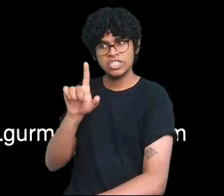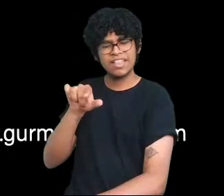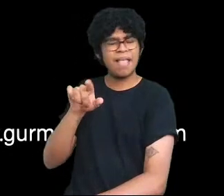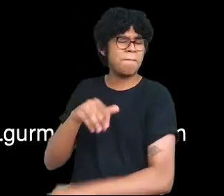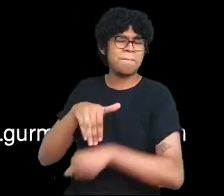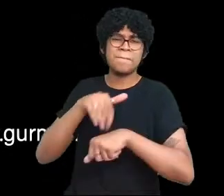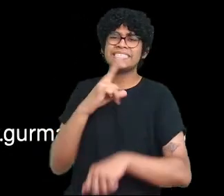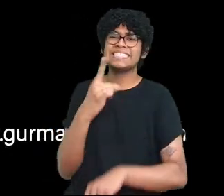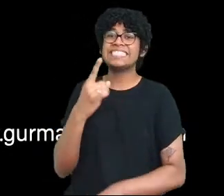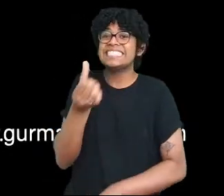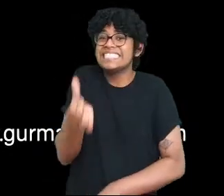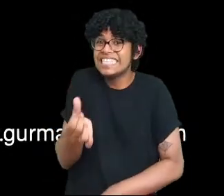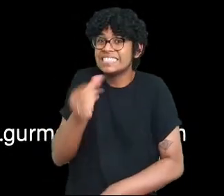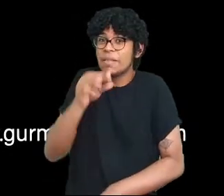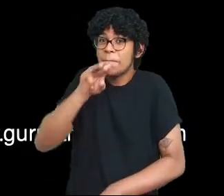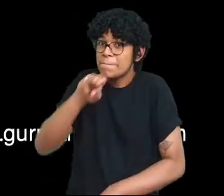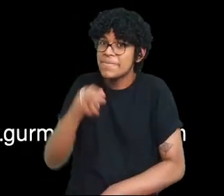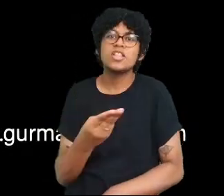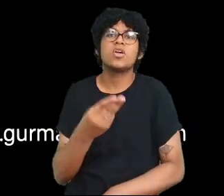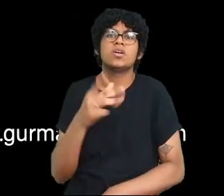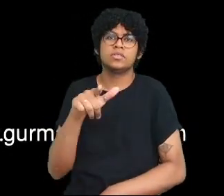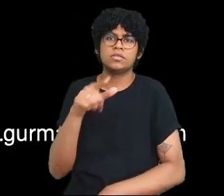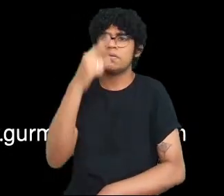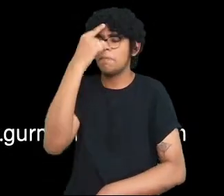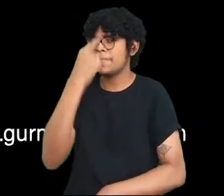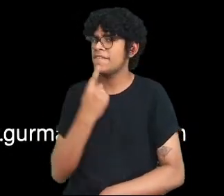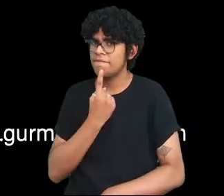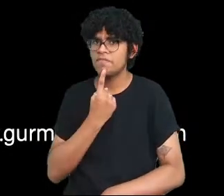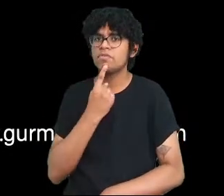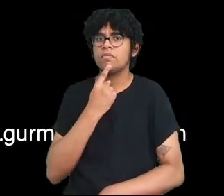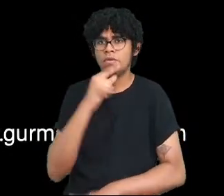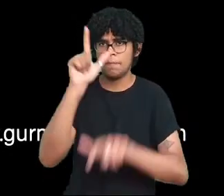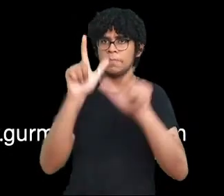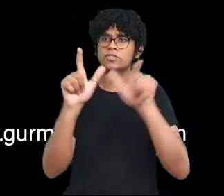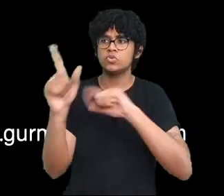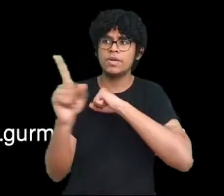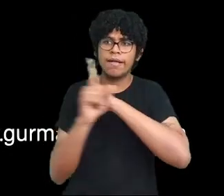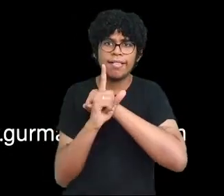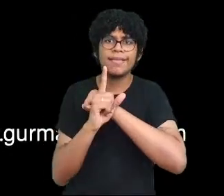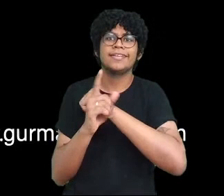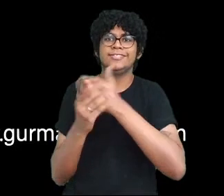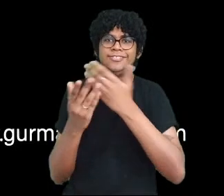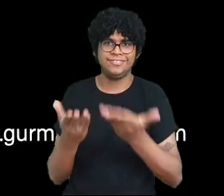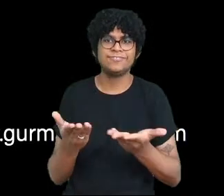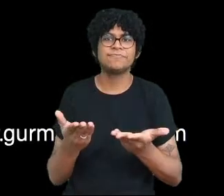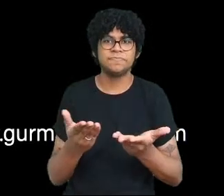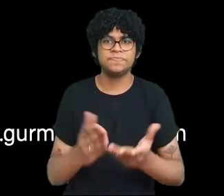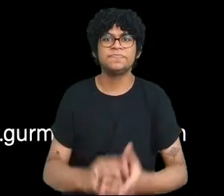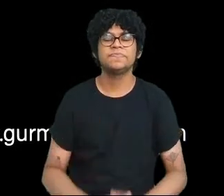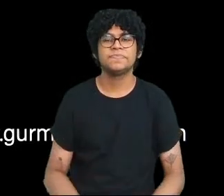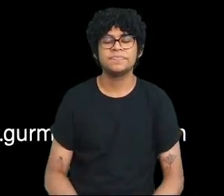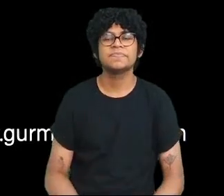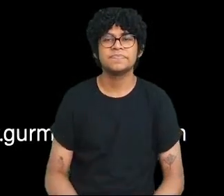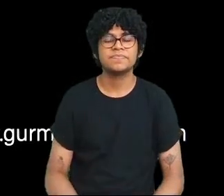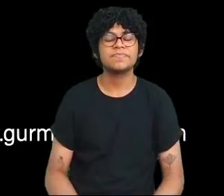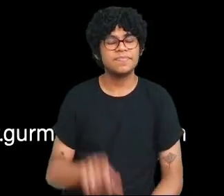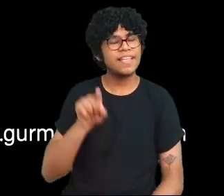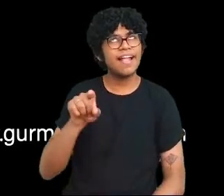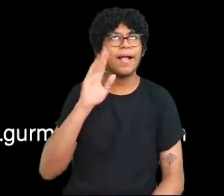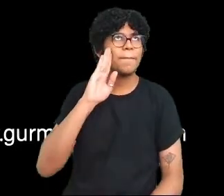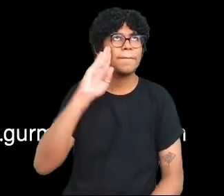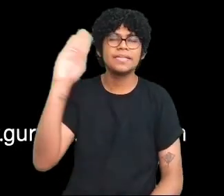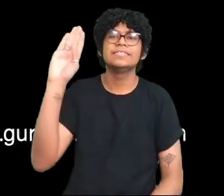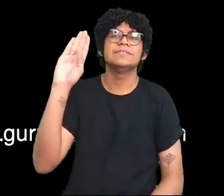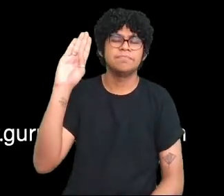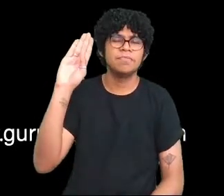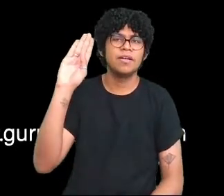users. And like this is one of the topmost posts from this month,